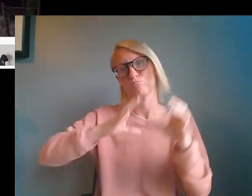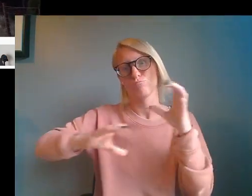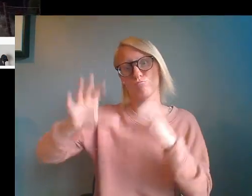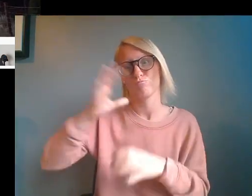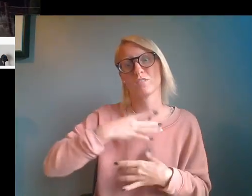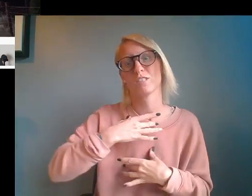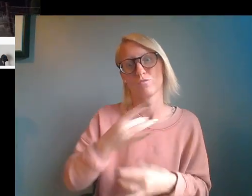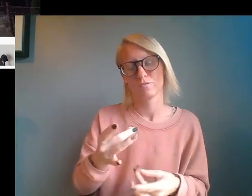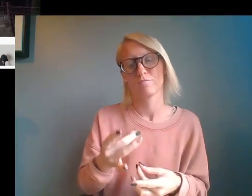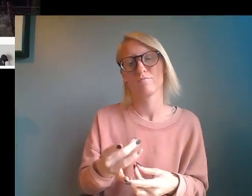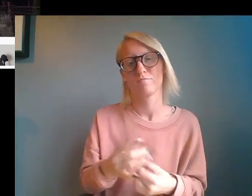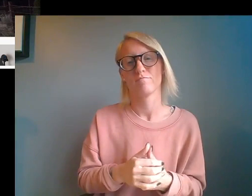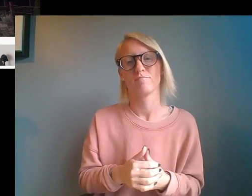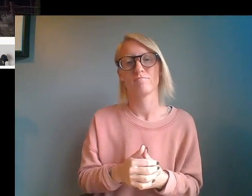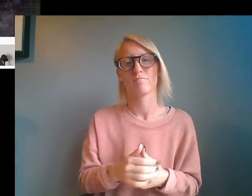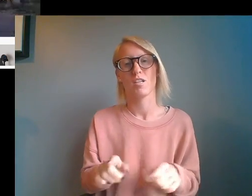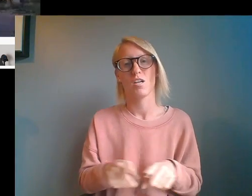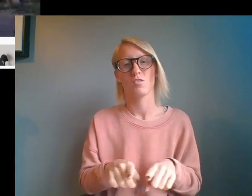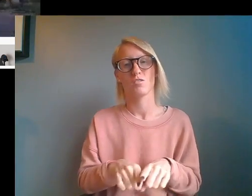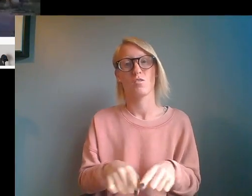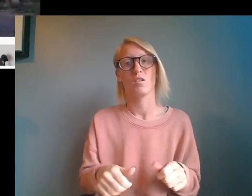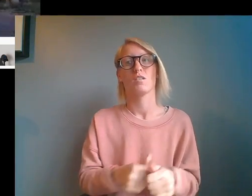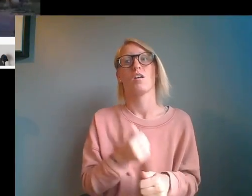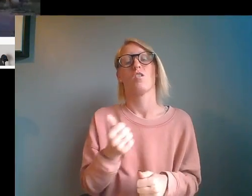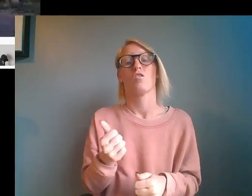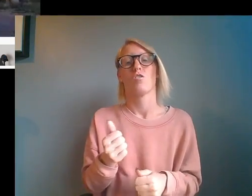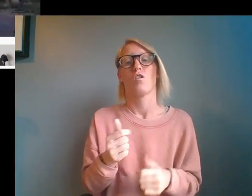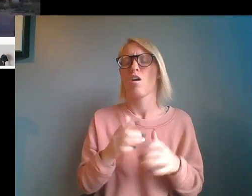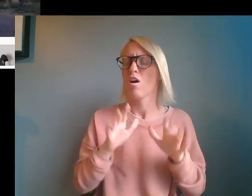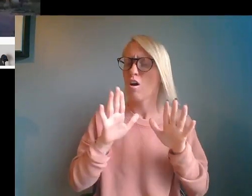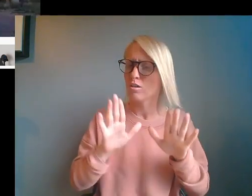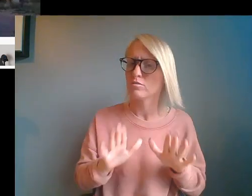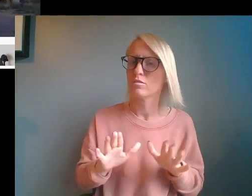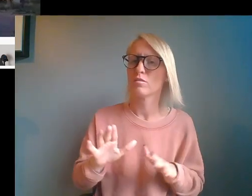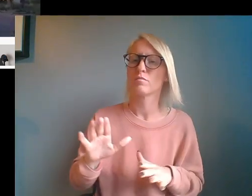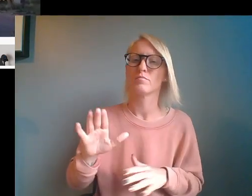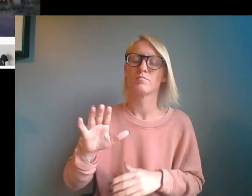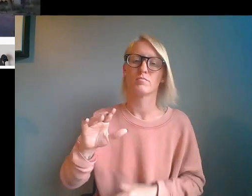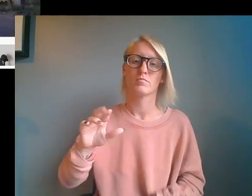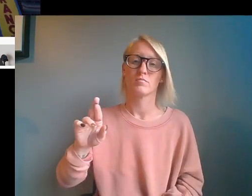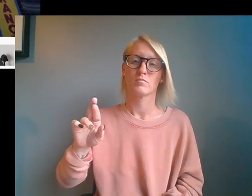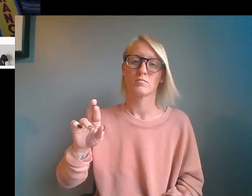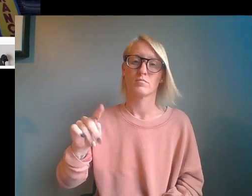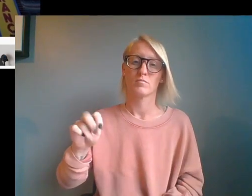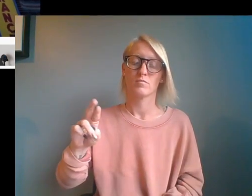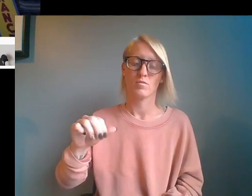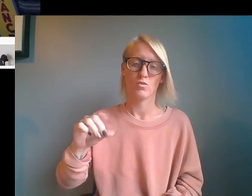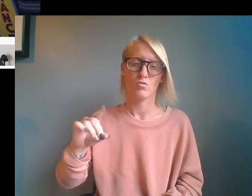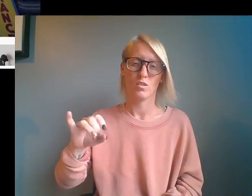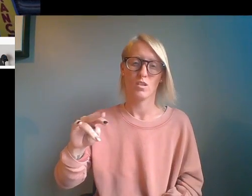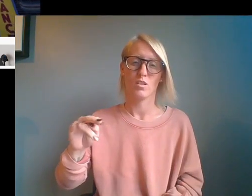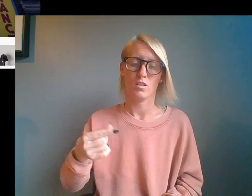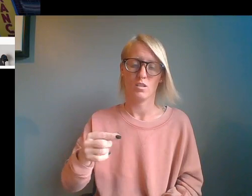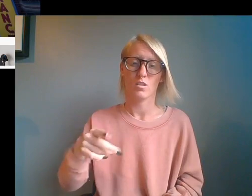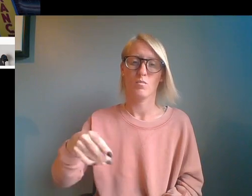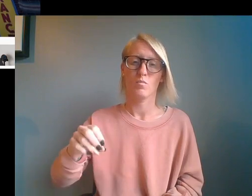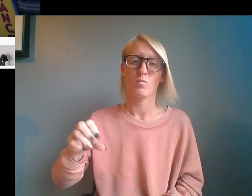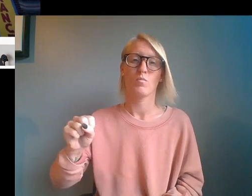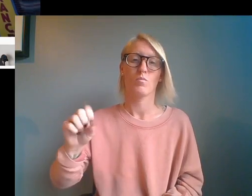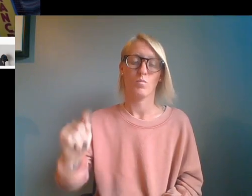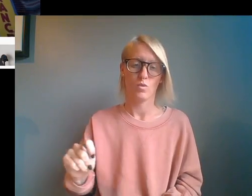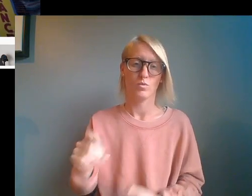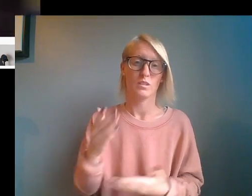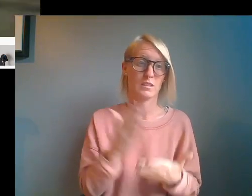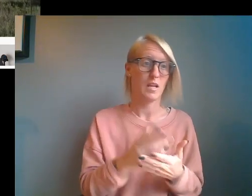There's also another great trading post known as Yellow Horse right on the border of Arizona and New Mexico that you can stop at.